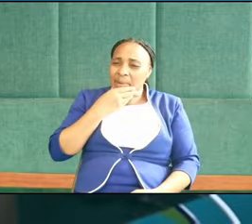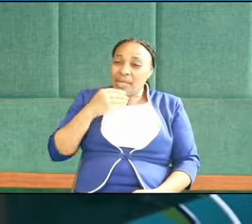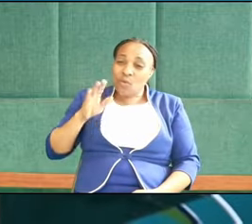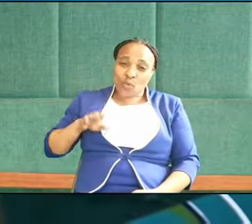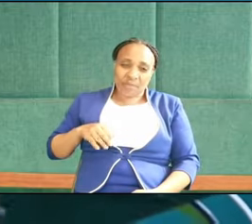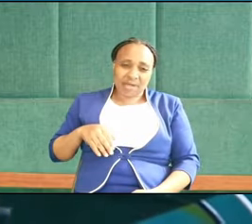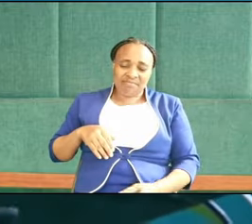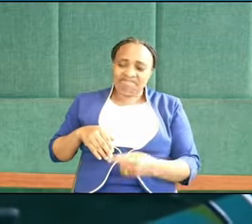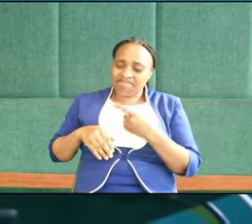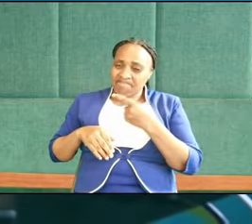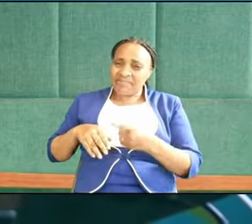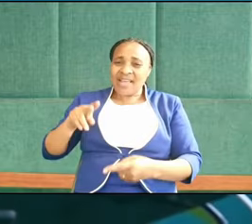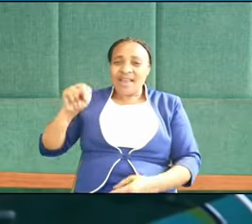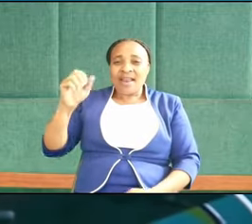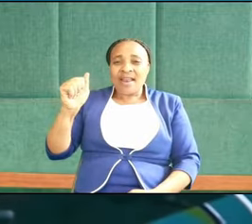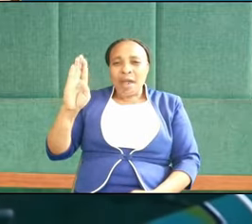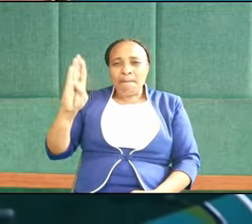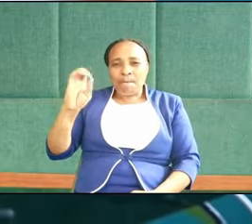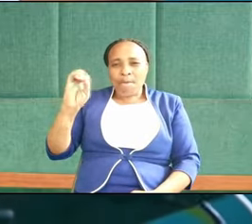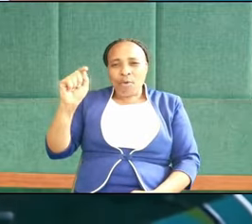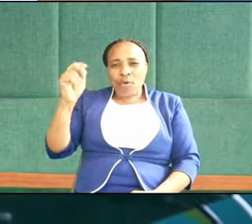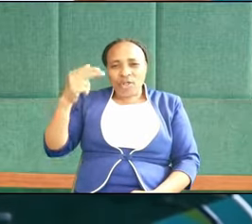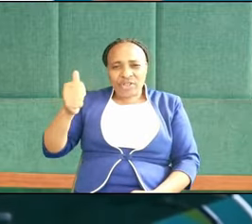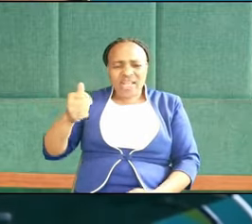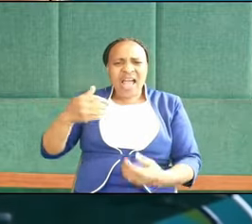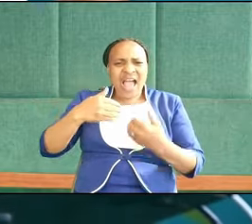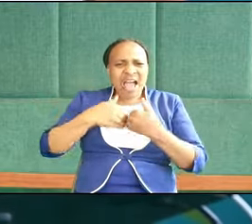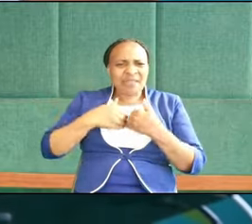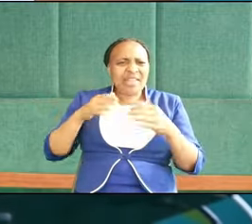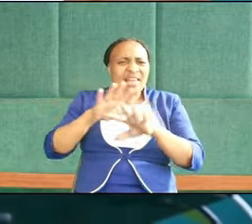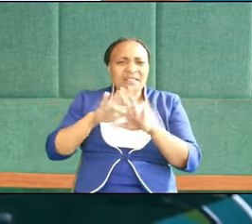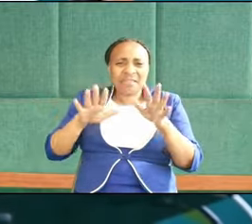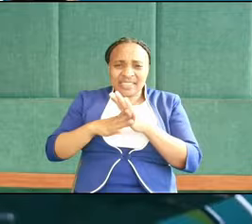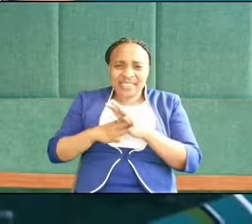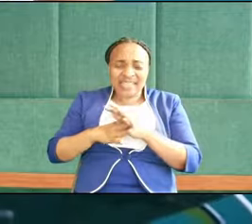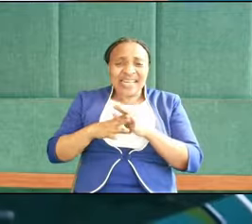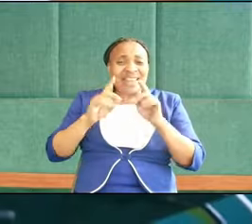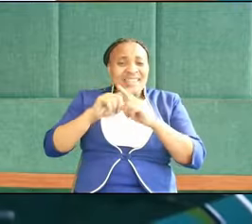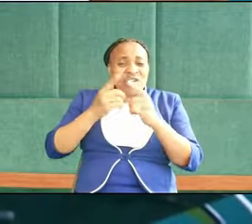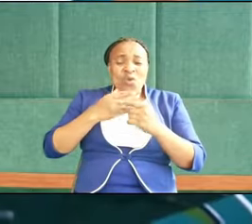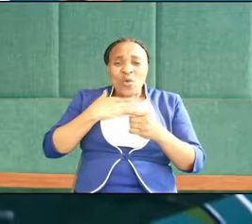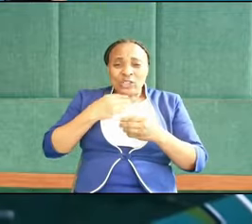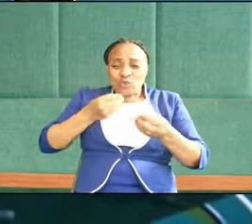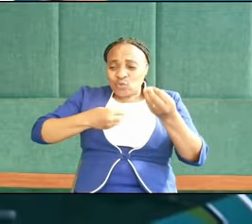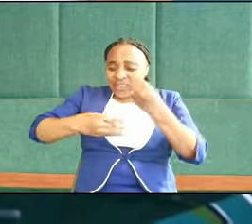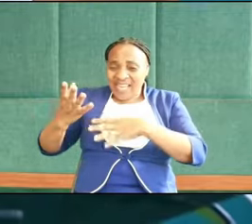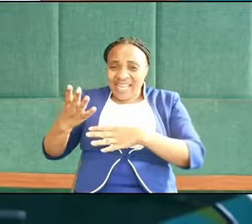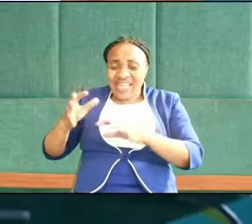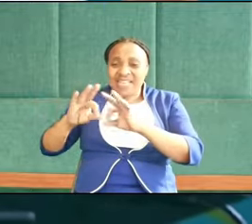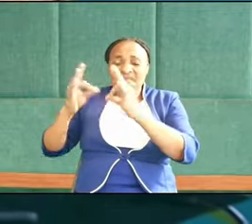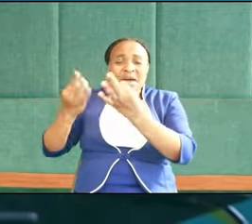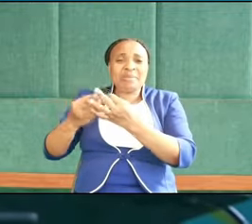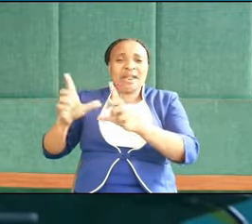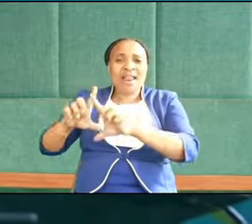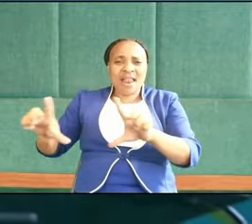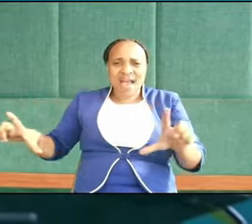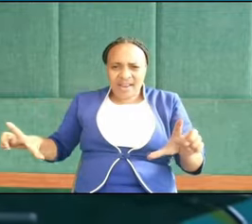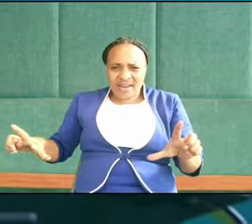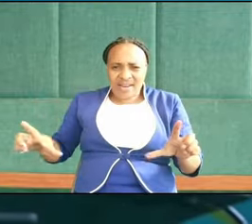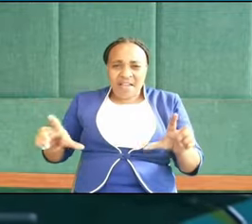Naboth, unlike all of us today, who will sell the family heritage, the family landmark, the